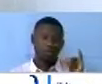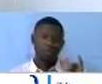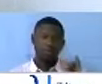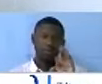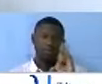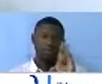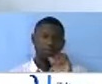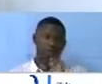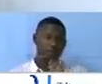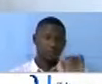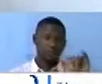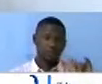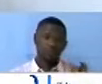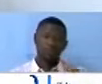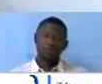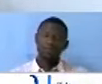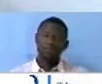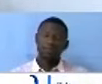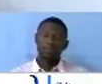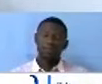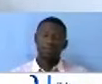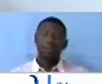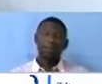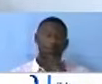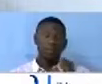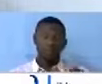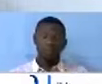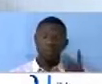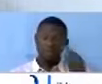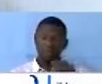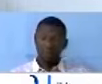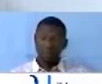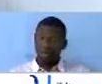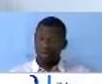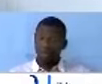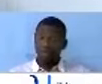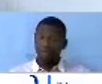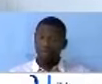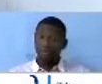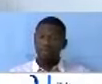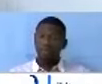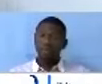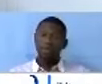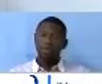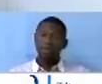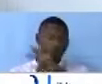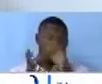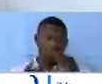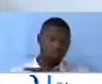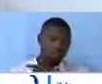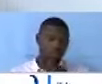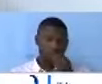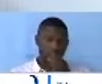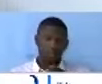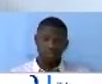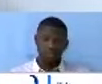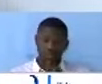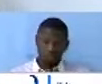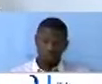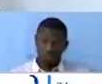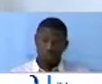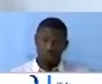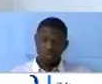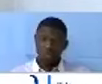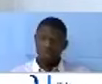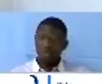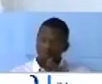to accept the statement as the truth, well, it's no problem. I have no problem with that. Mr. Chairman, if you want to accept the statement as the truth, I have no